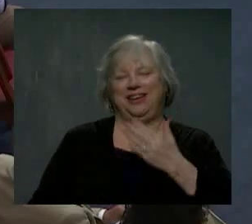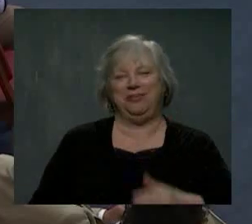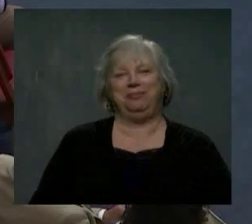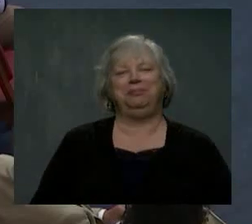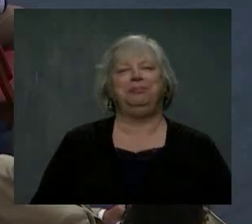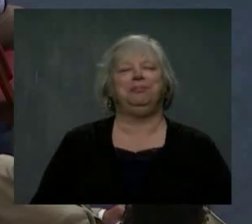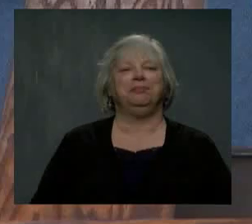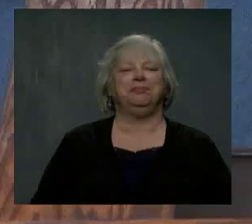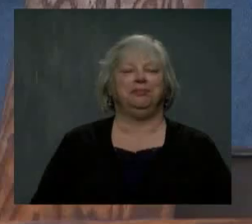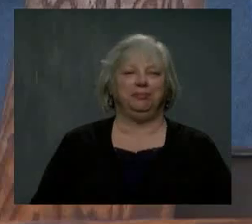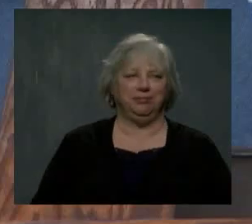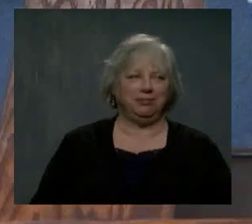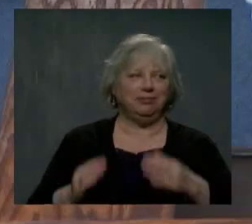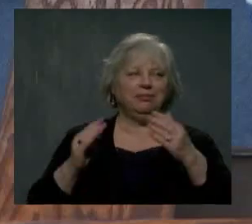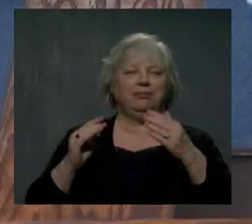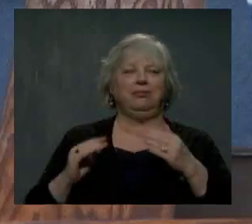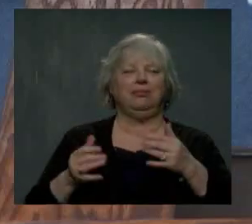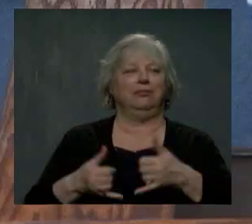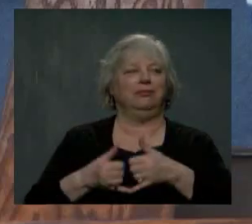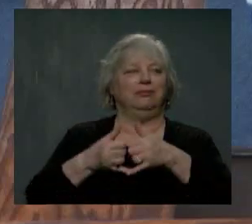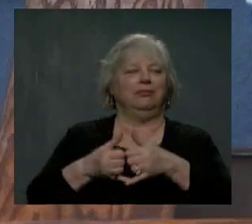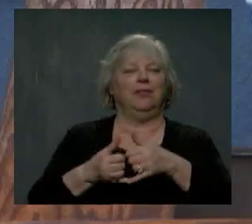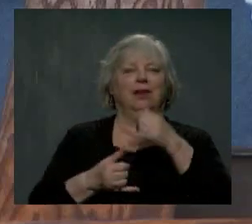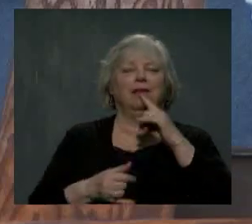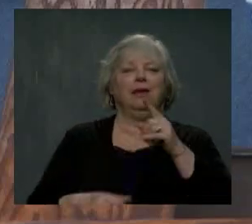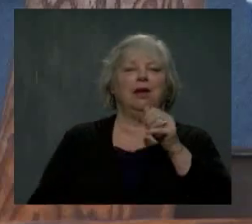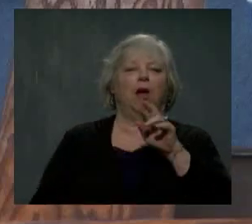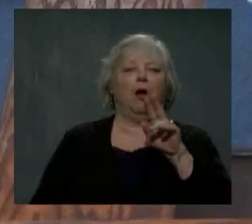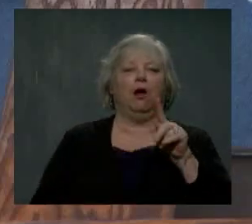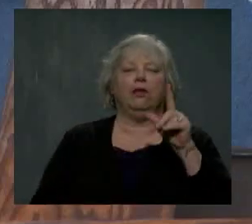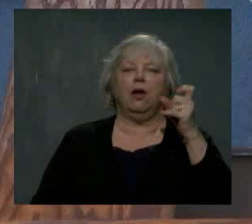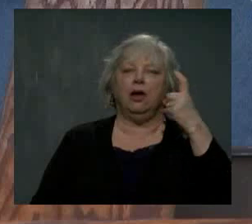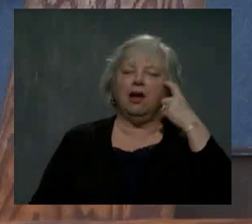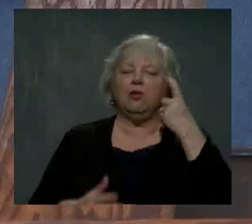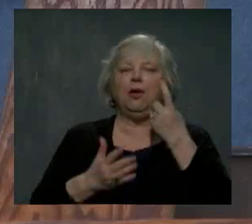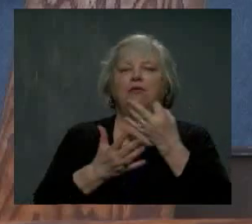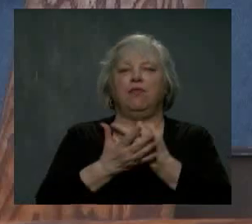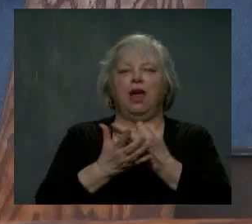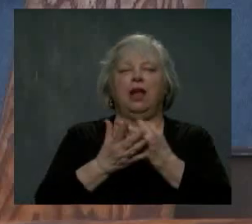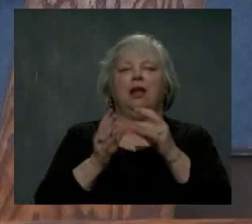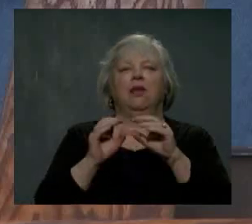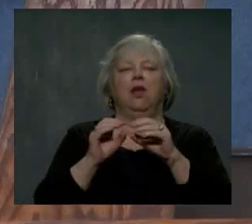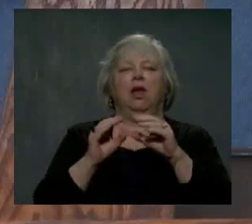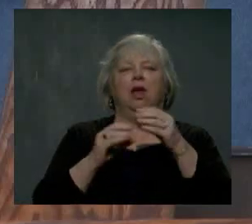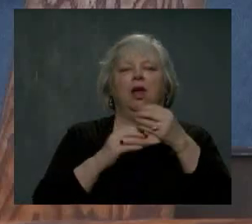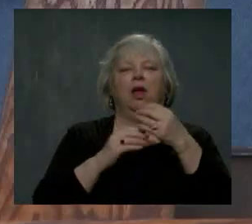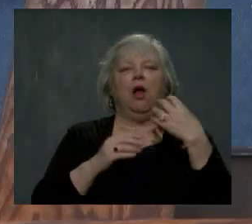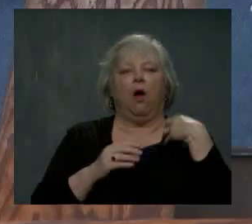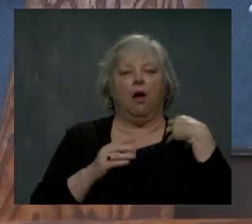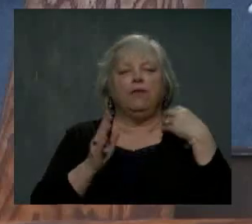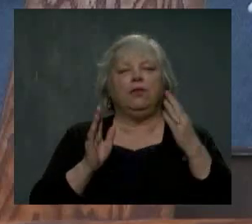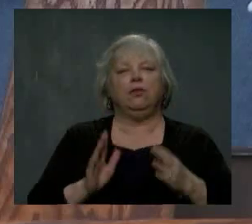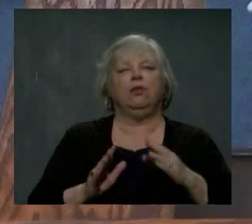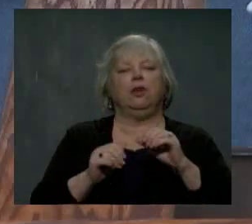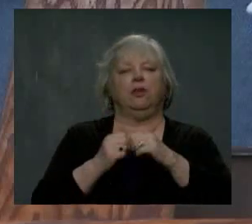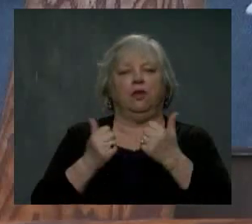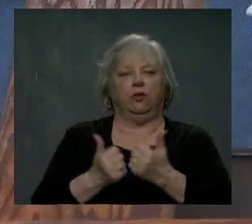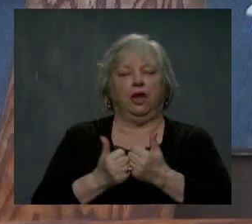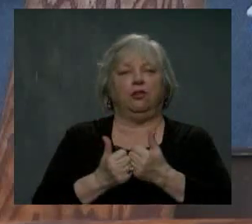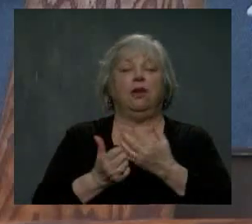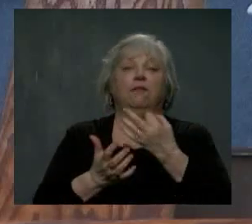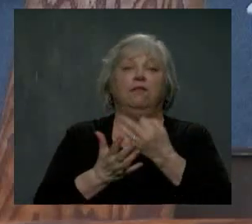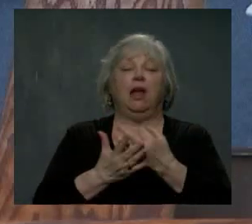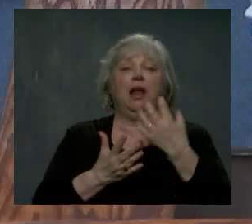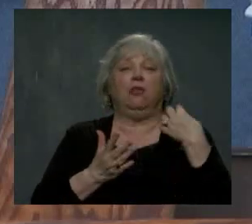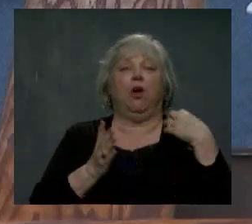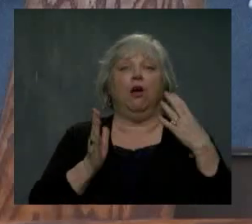The next award that I would like to present is the Arkansas Government Finance Officers Association Finance Officer of the Year